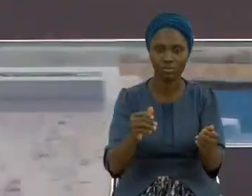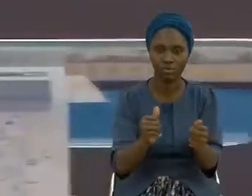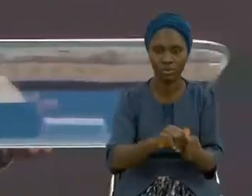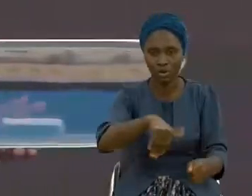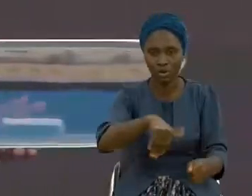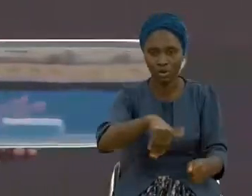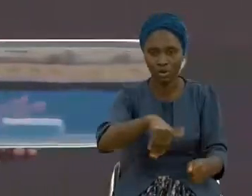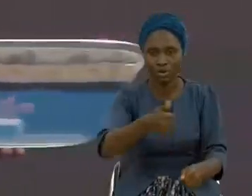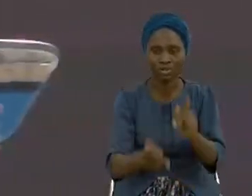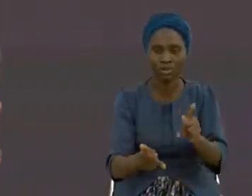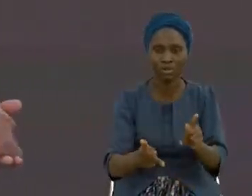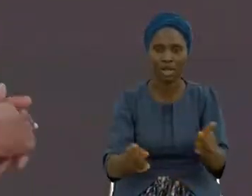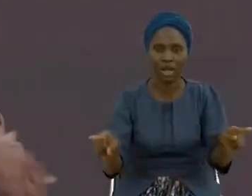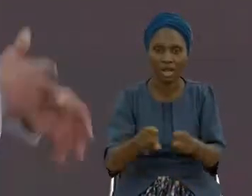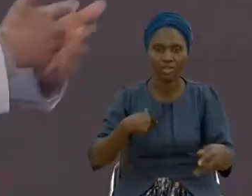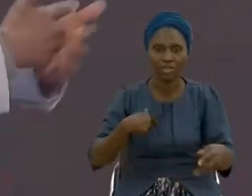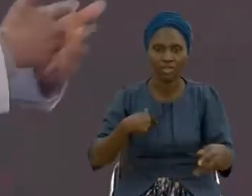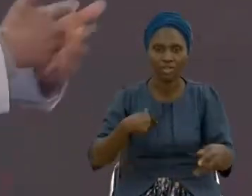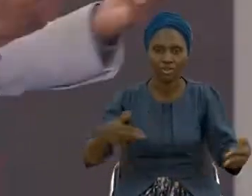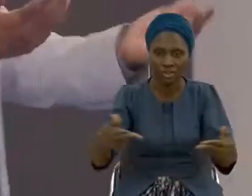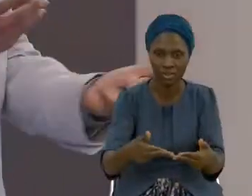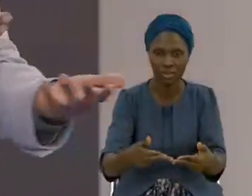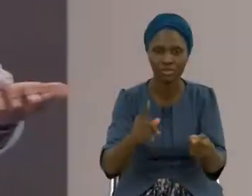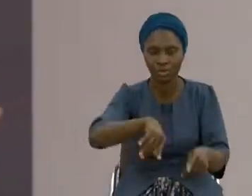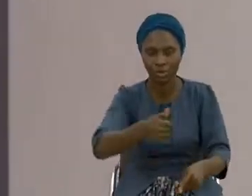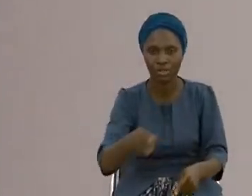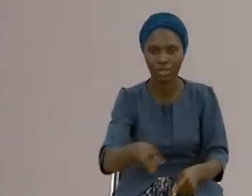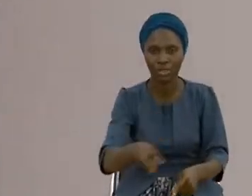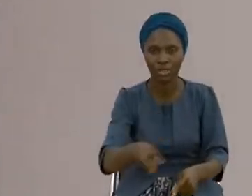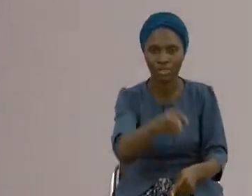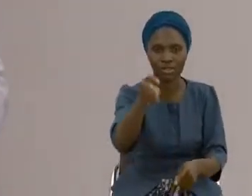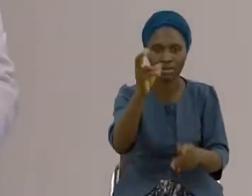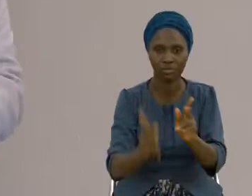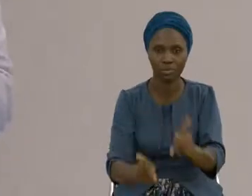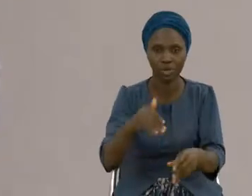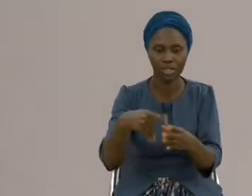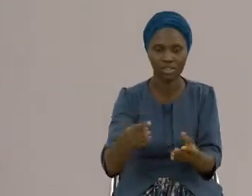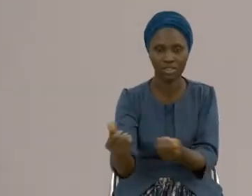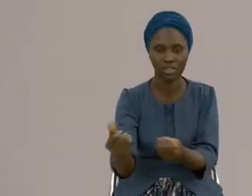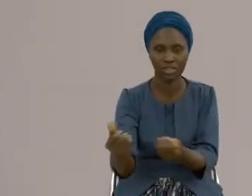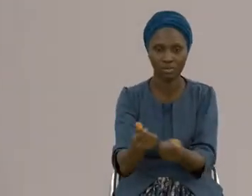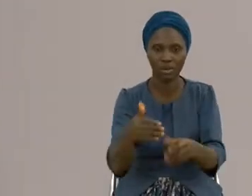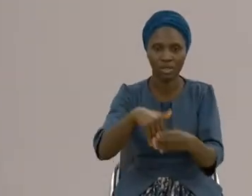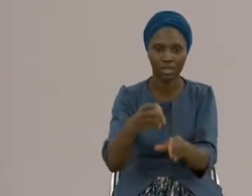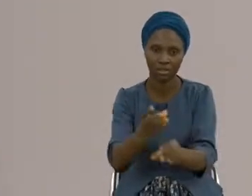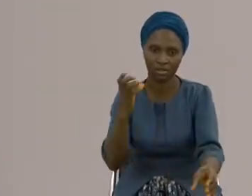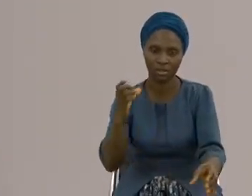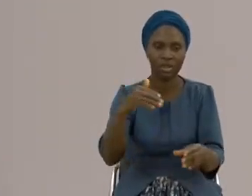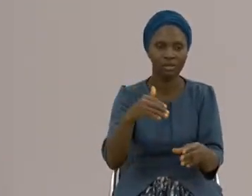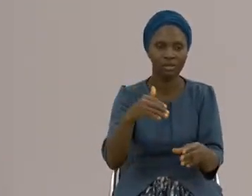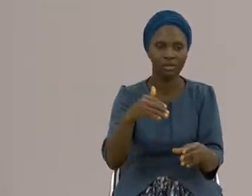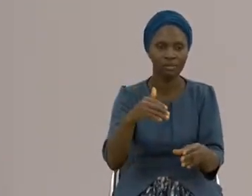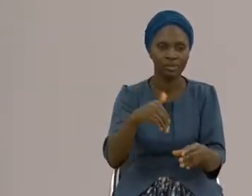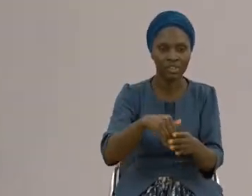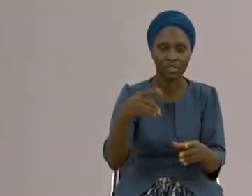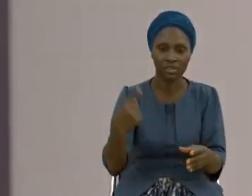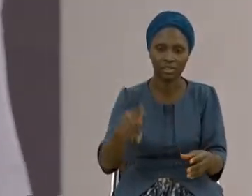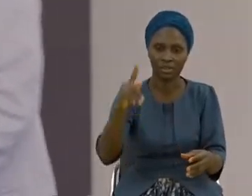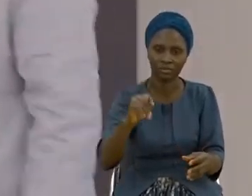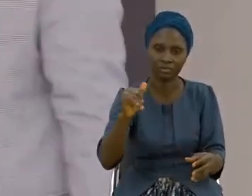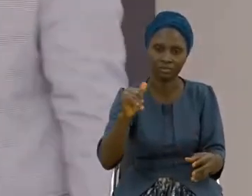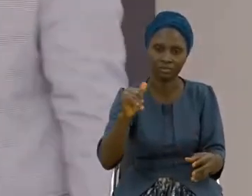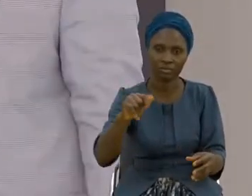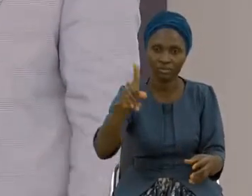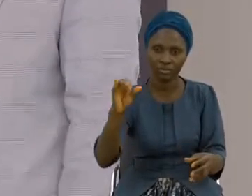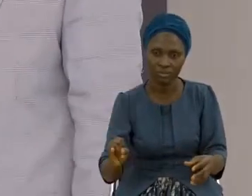the boss in the taxi as we relate with our bosses in the place of work as we relate with